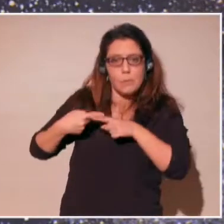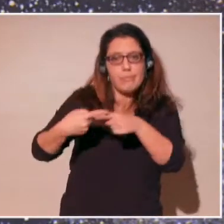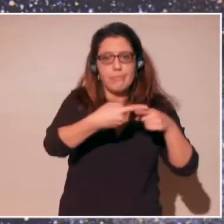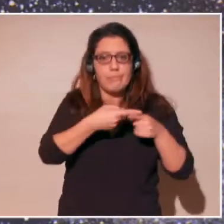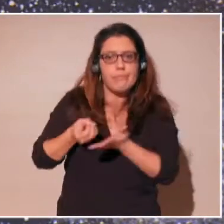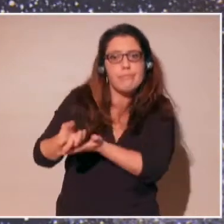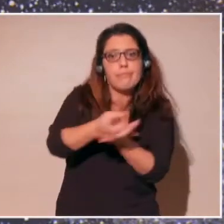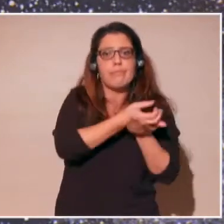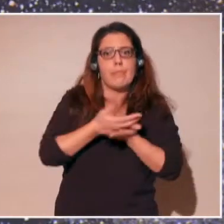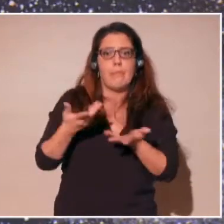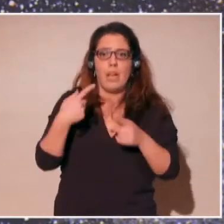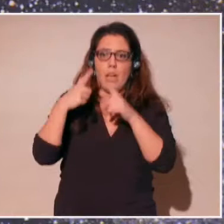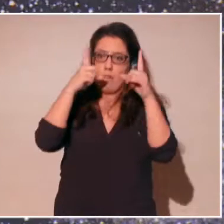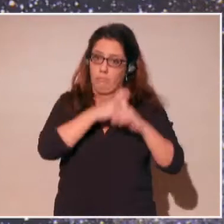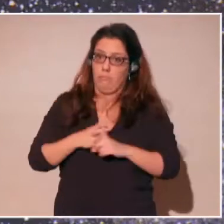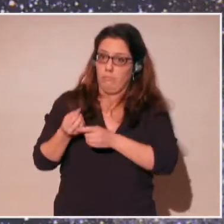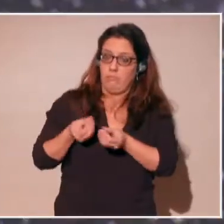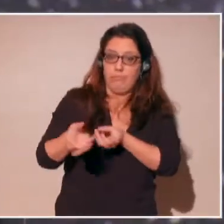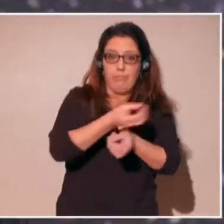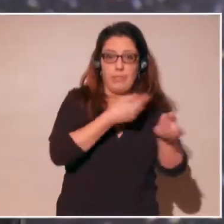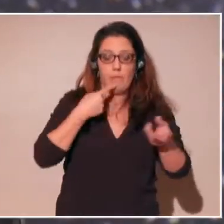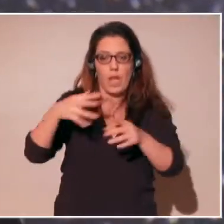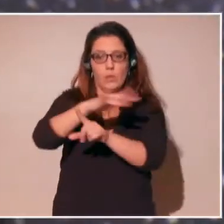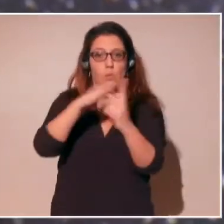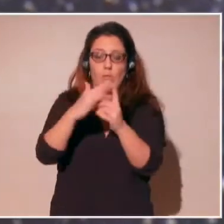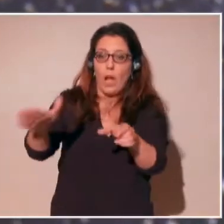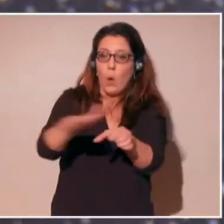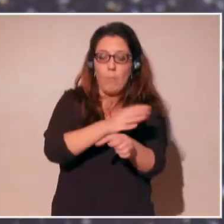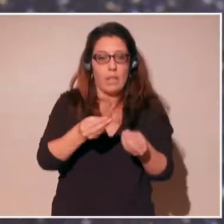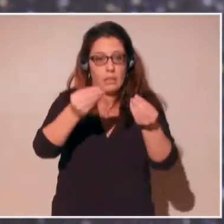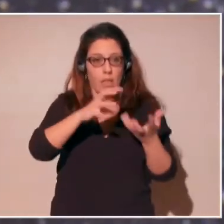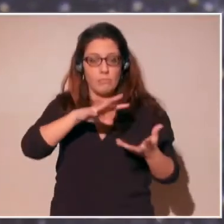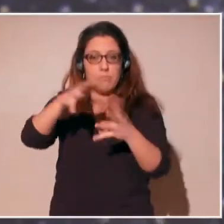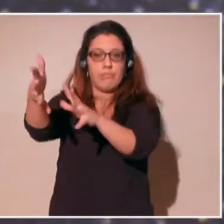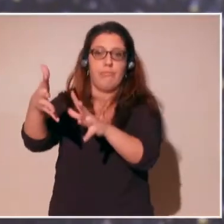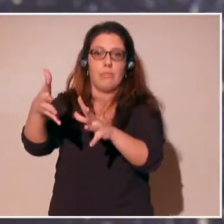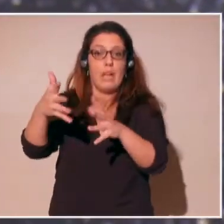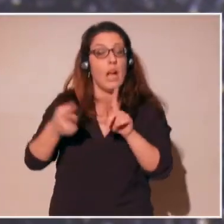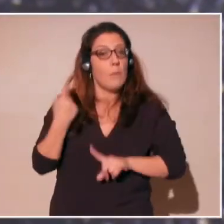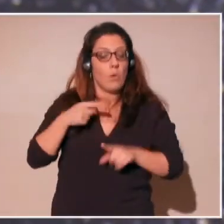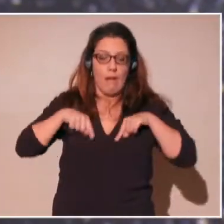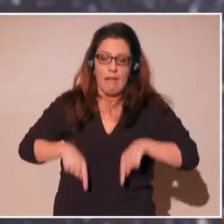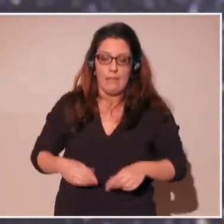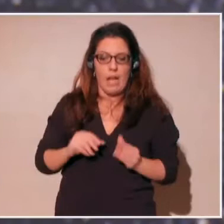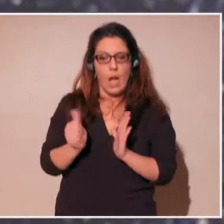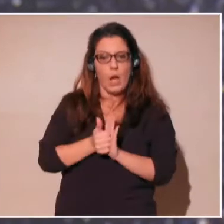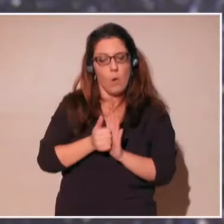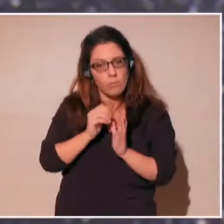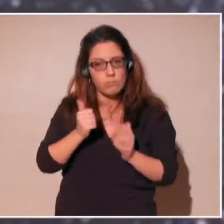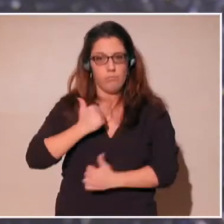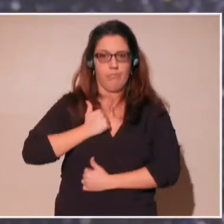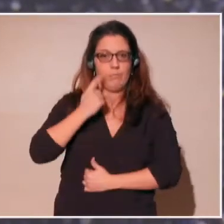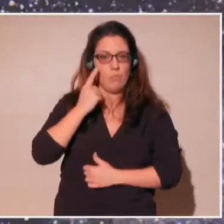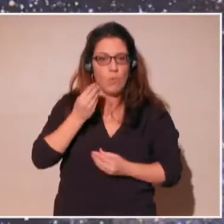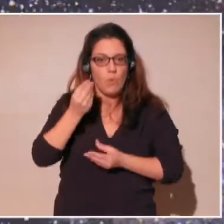pooling data, thanks to algorithms, at the service of the whole of society. And I think it's important that the state really plays its